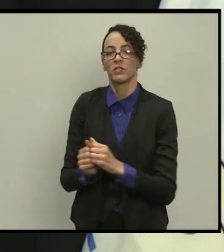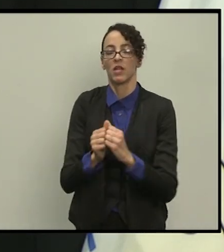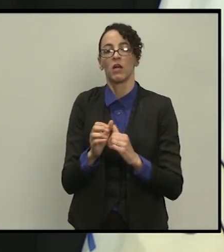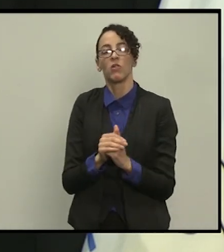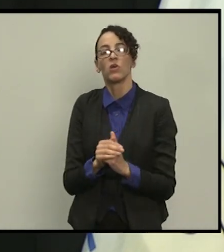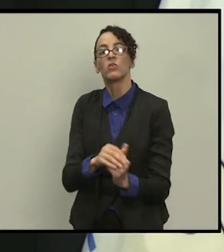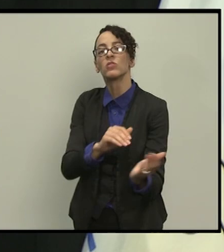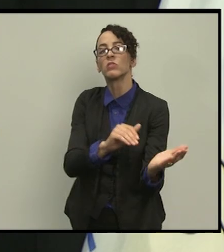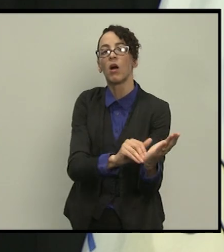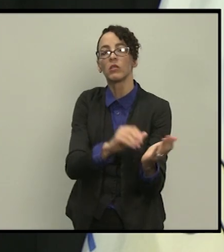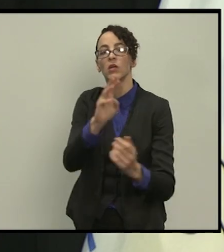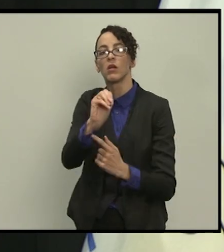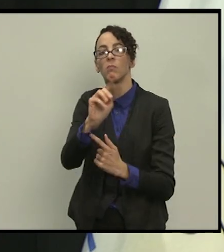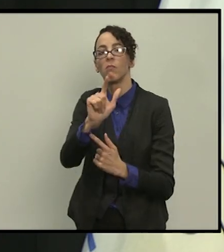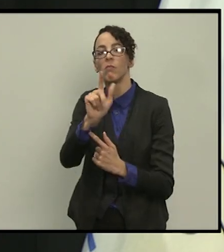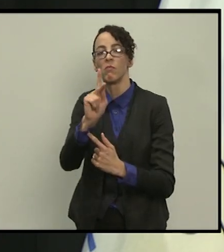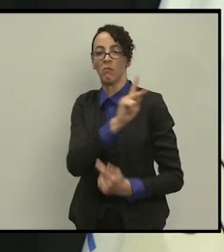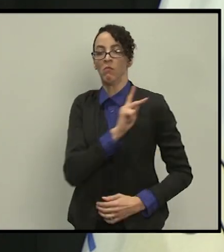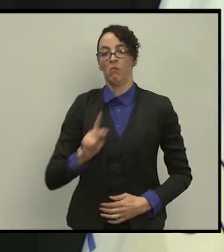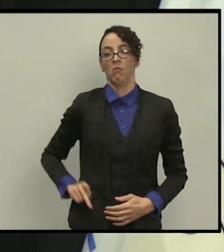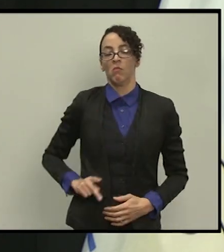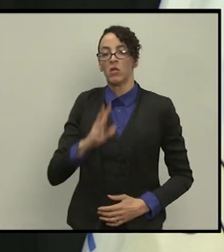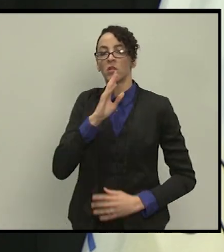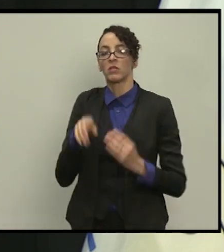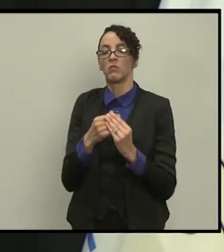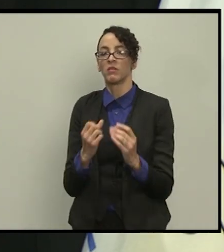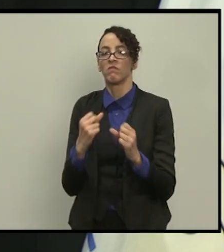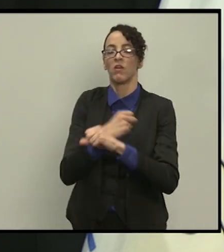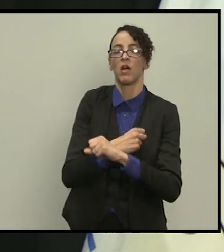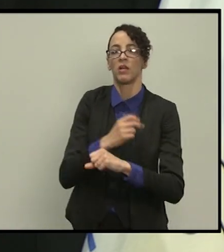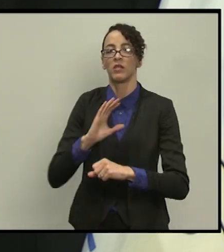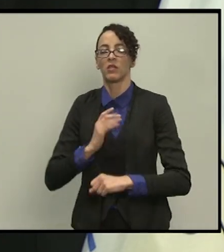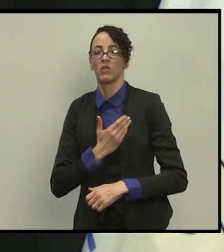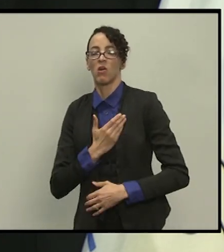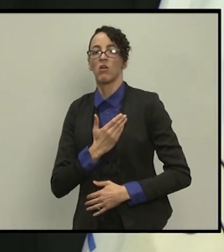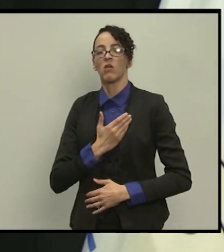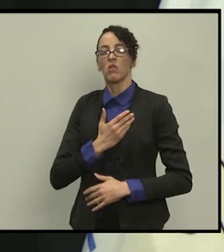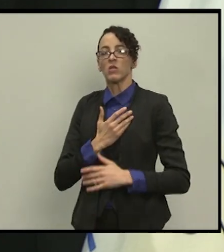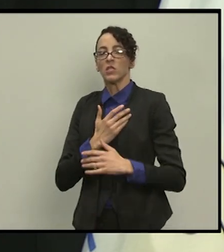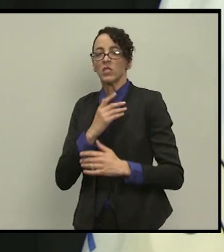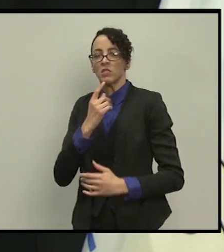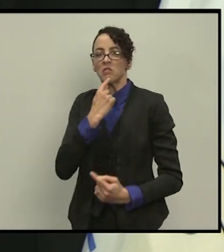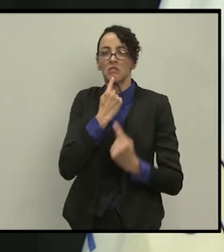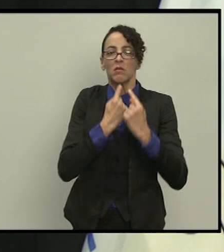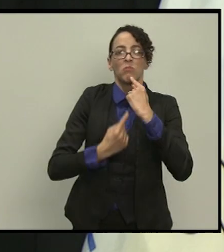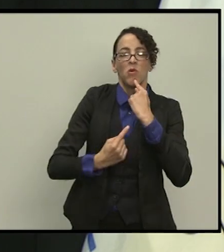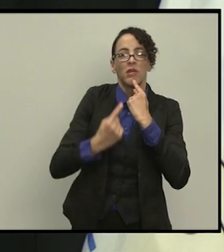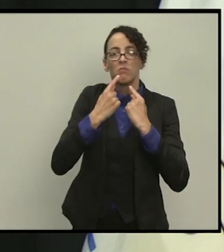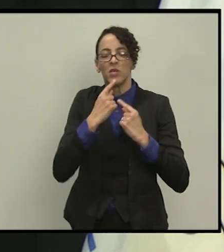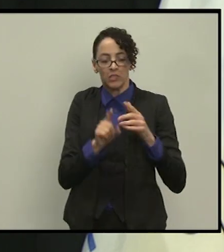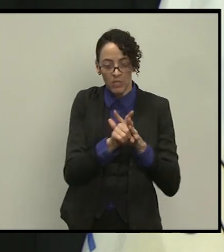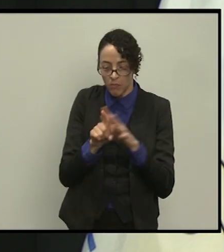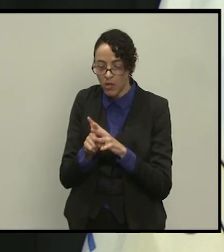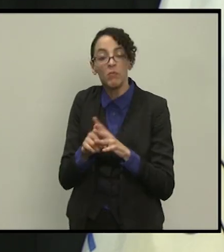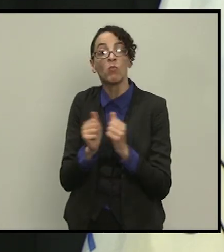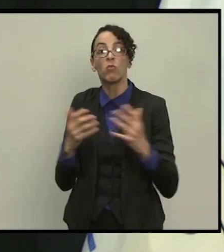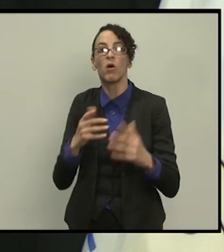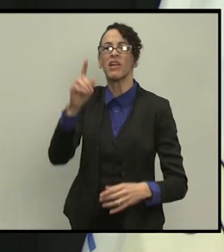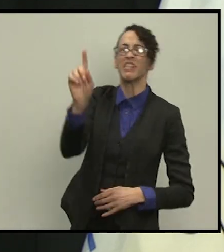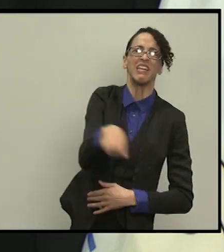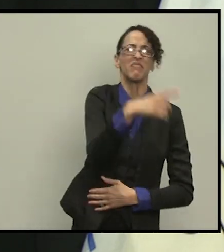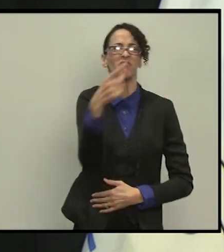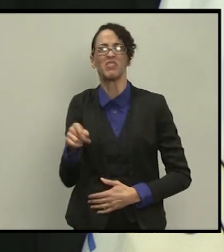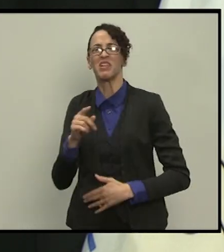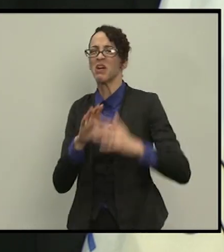finite disappointment with infinite hope. In spite of the data disappointments that we have, we believe that working